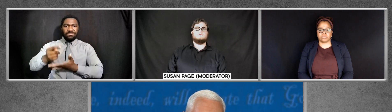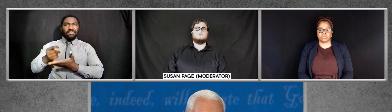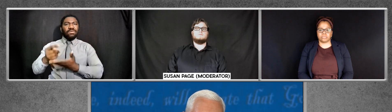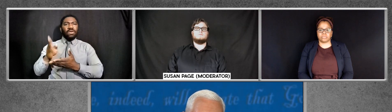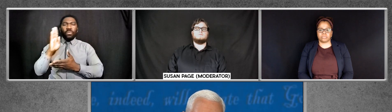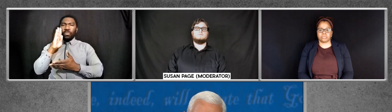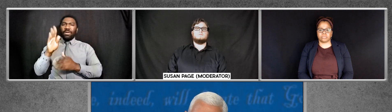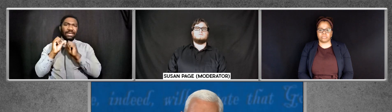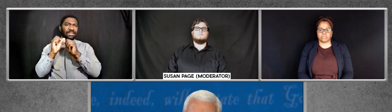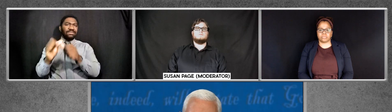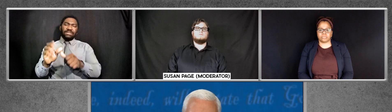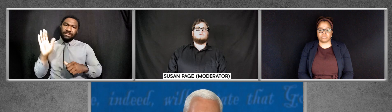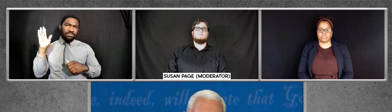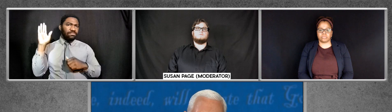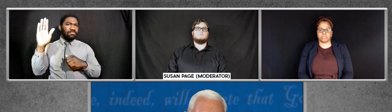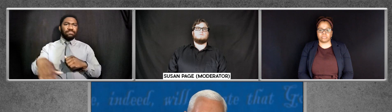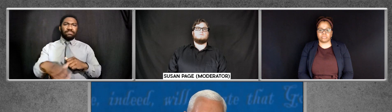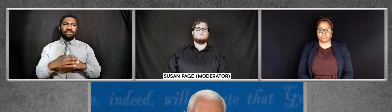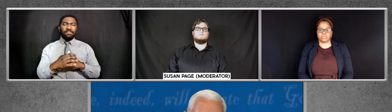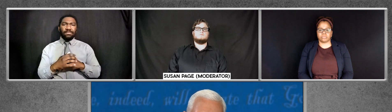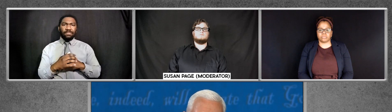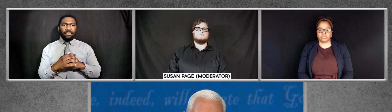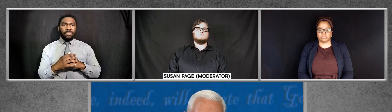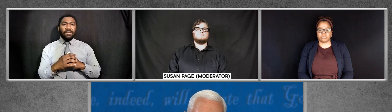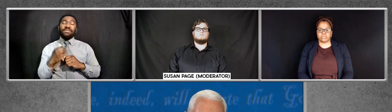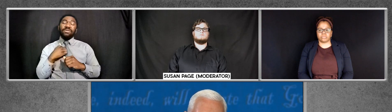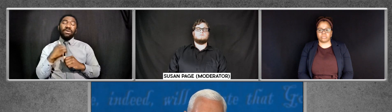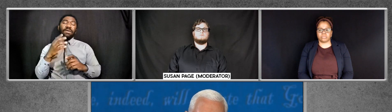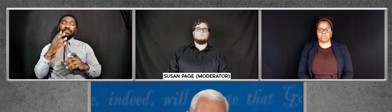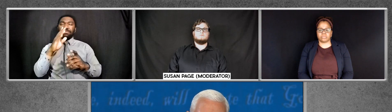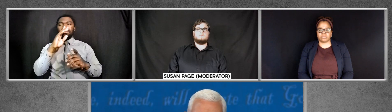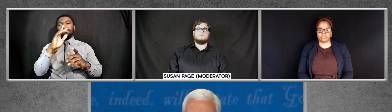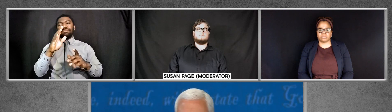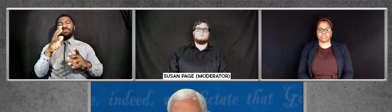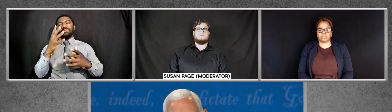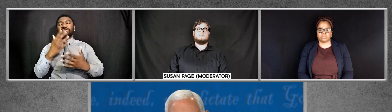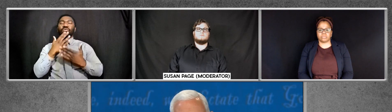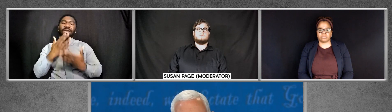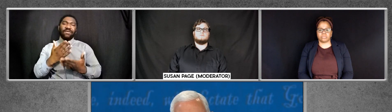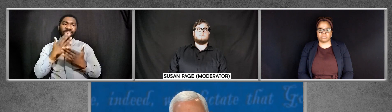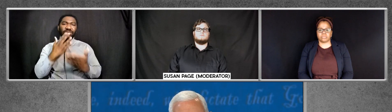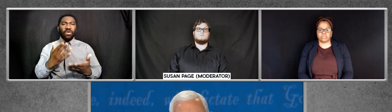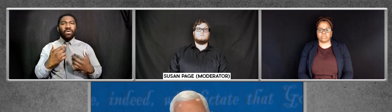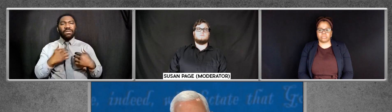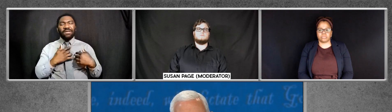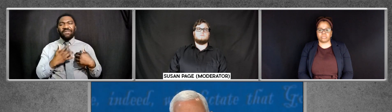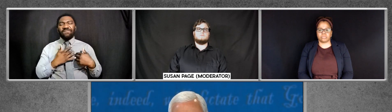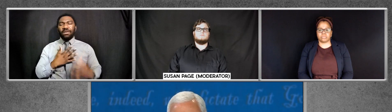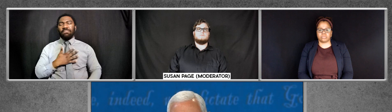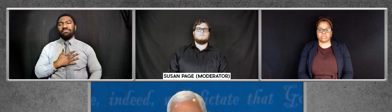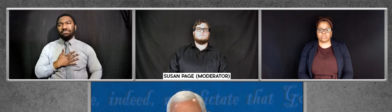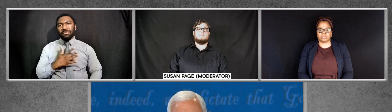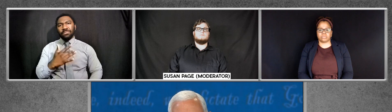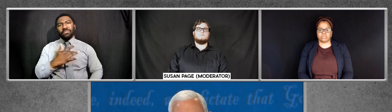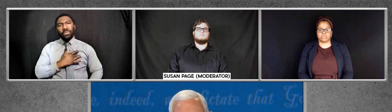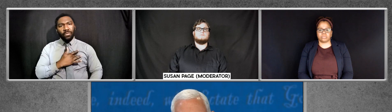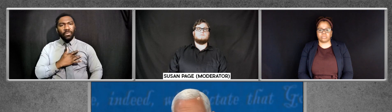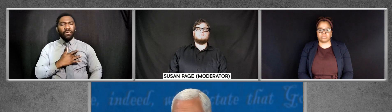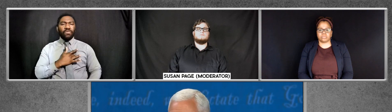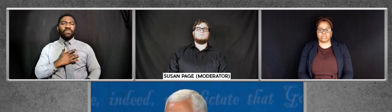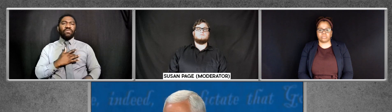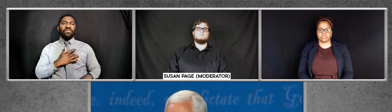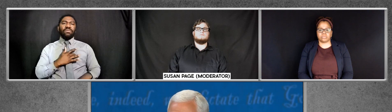that. But I'm just extremely grateful and was more than a little moved by the broad and